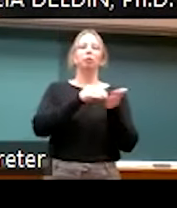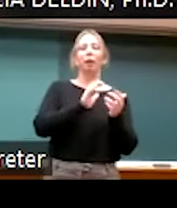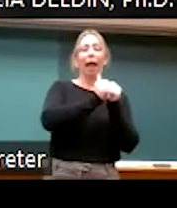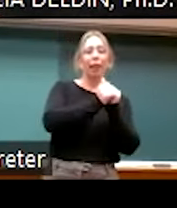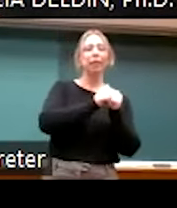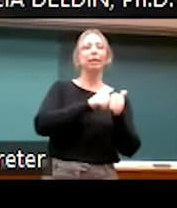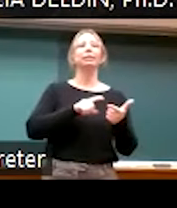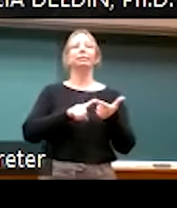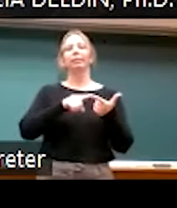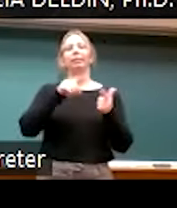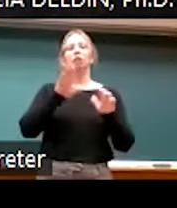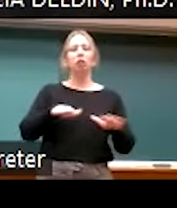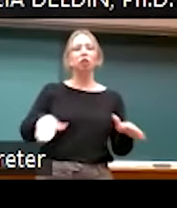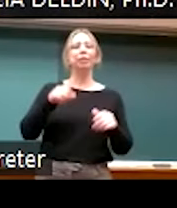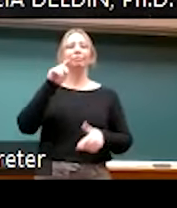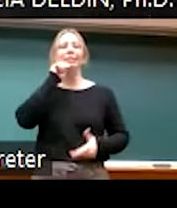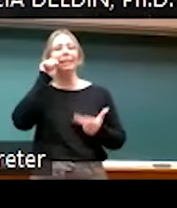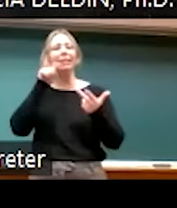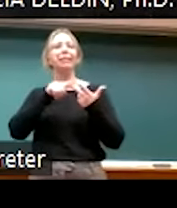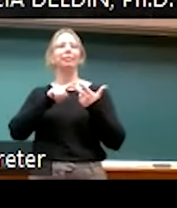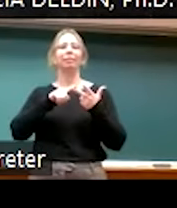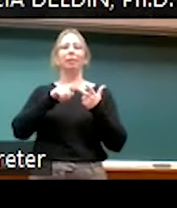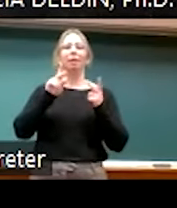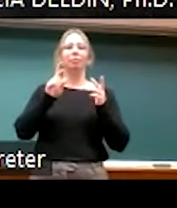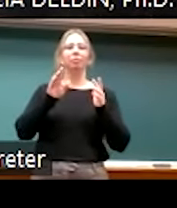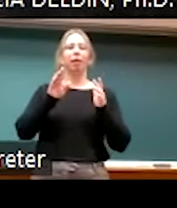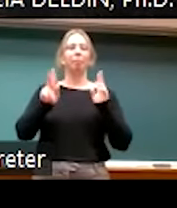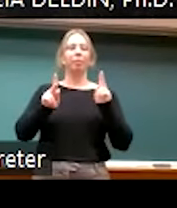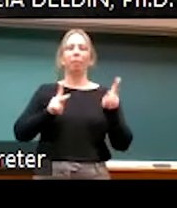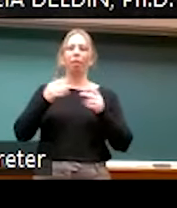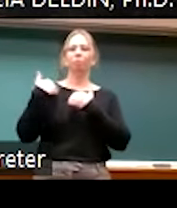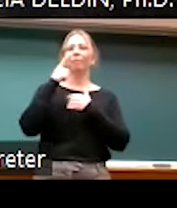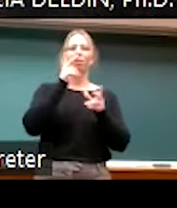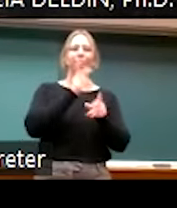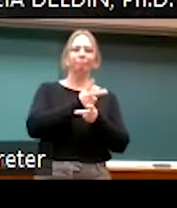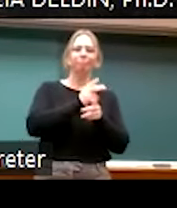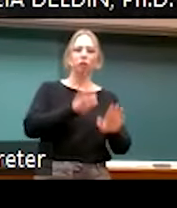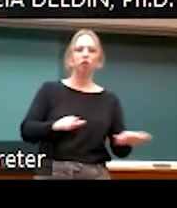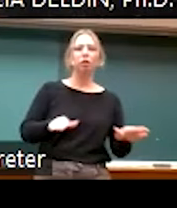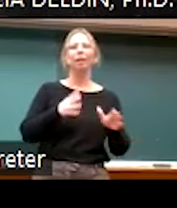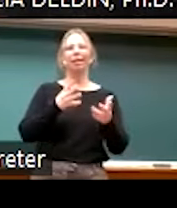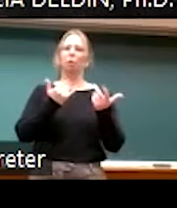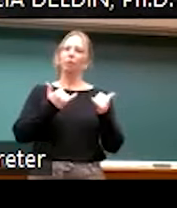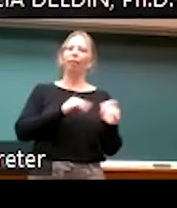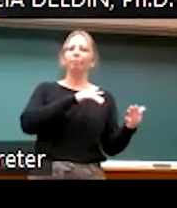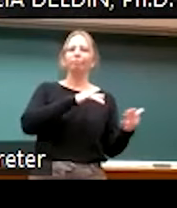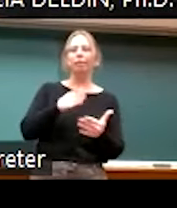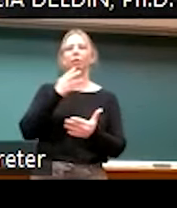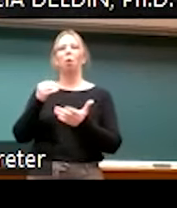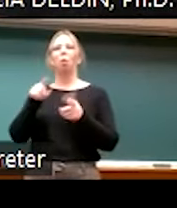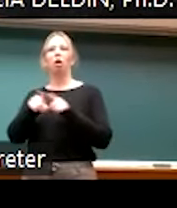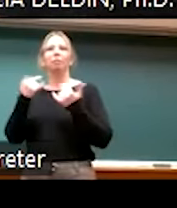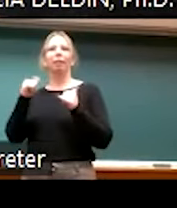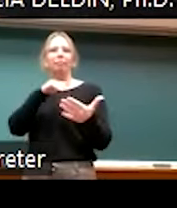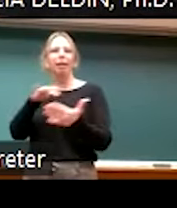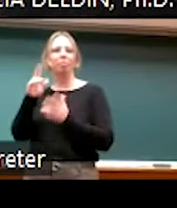caregivers. And we are now building in at Color Health programs for cardio and cancer patients. So I will